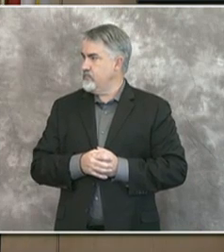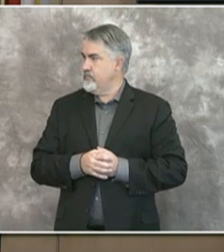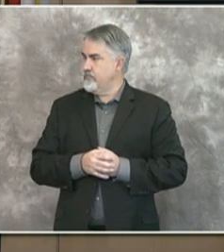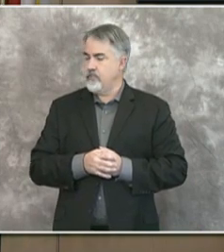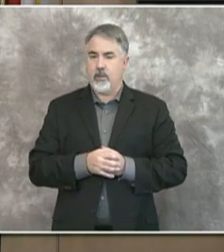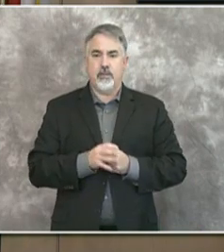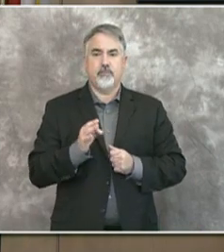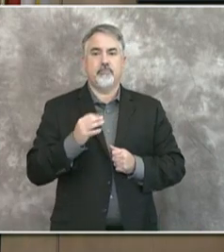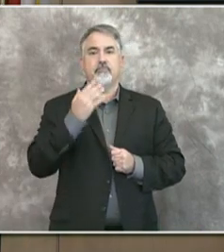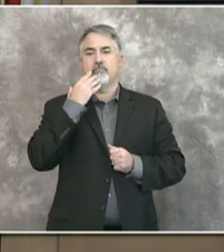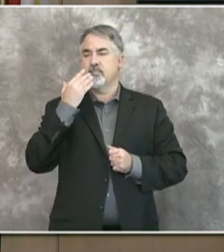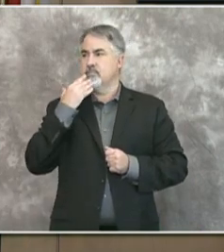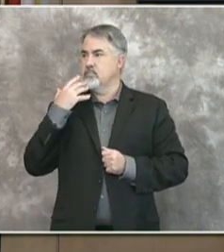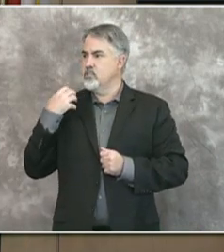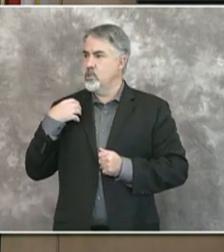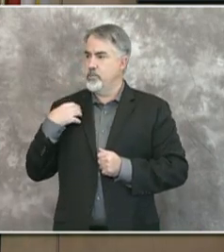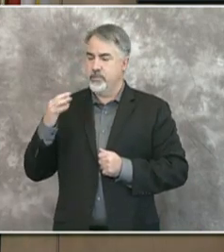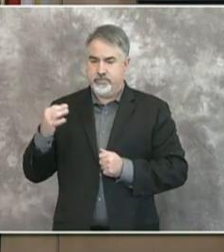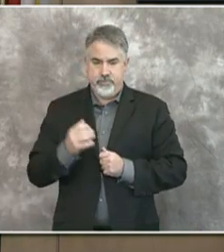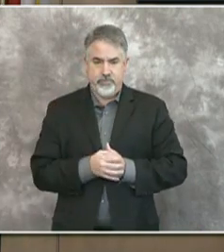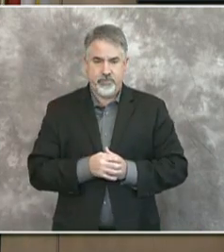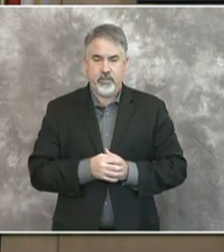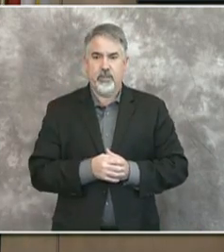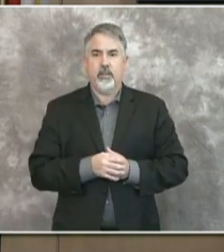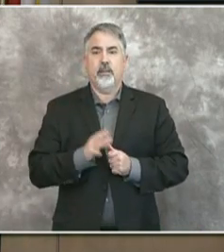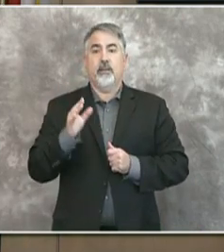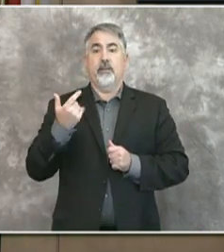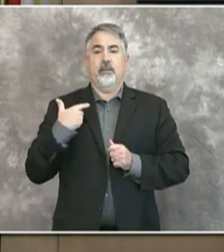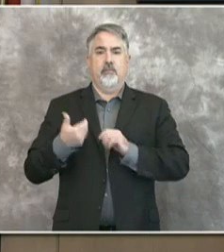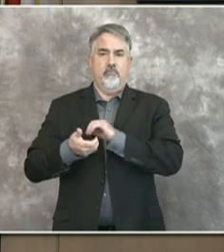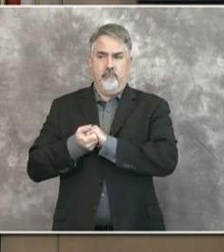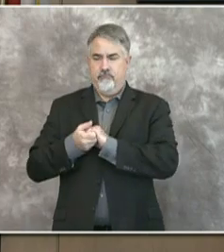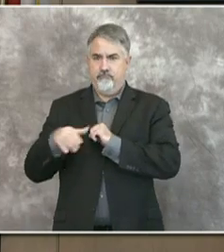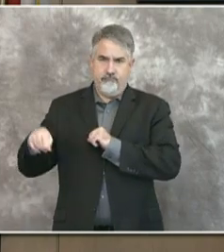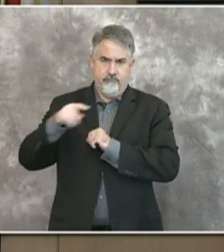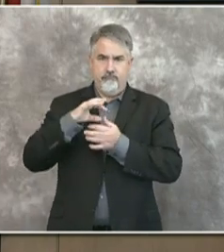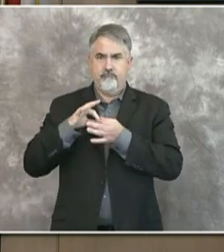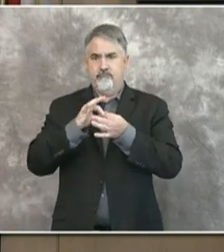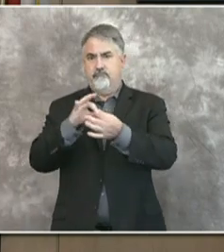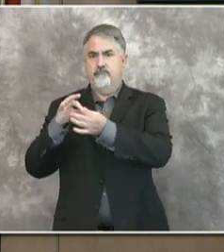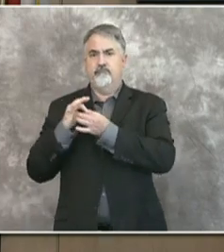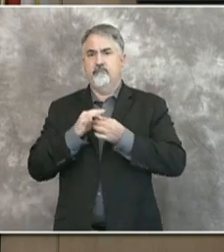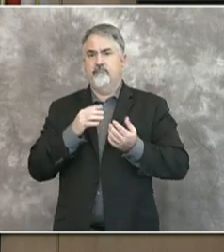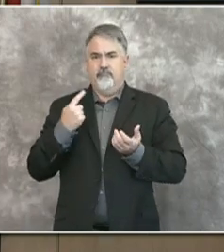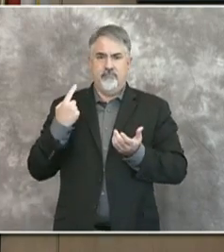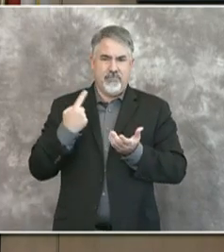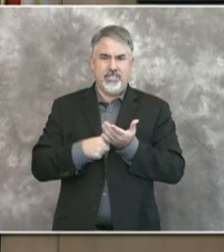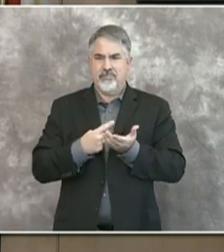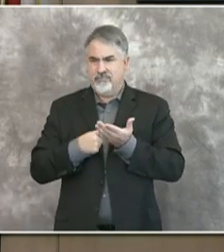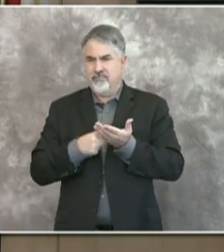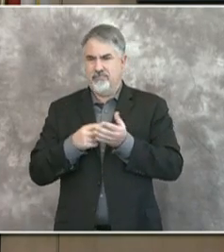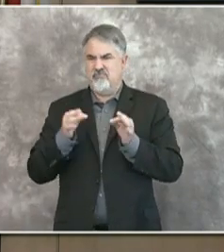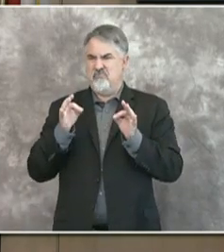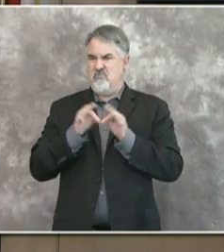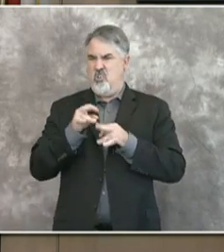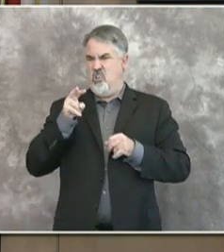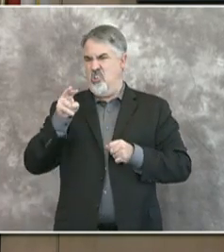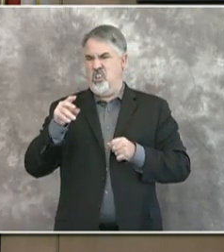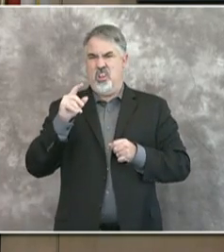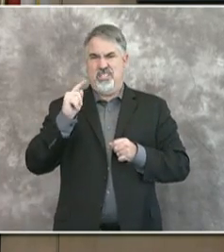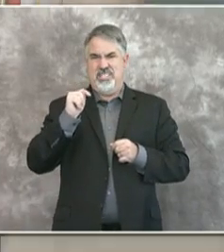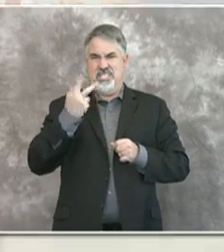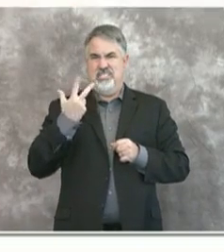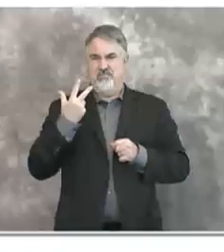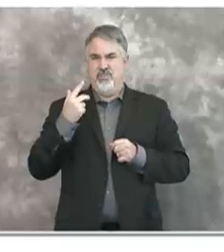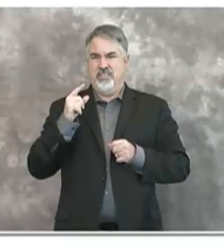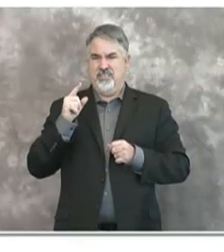Thank you, Chairman Cox. Partnership and coordination regionally continues to be the cornerstone to our strategy and implementation for